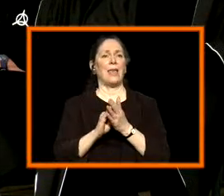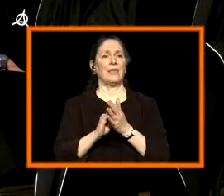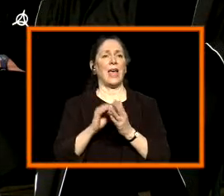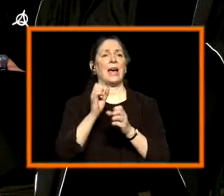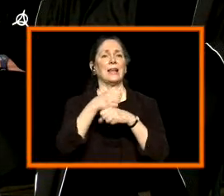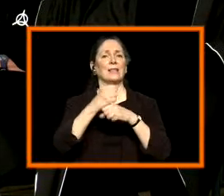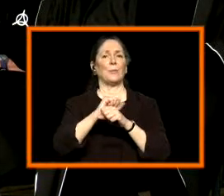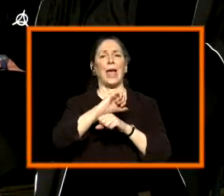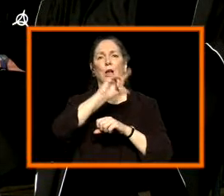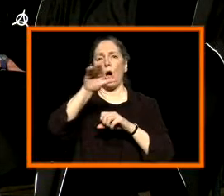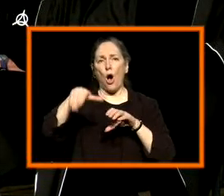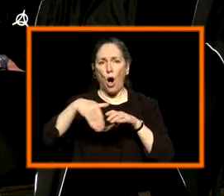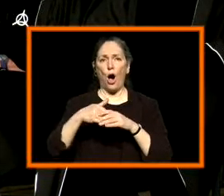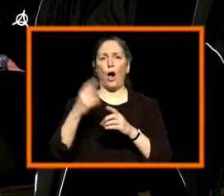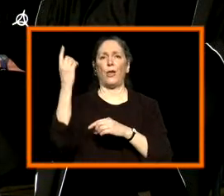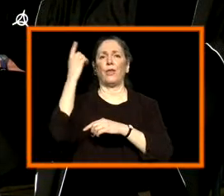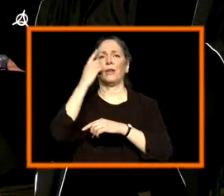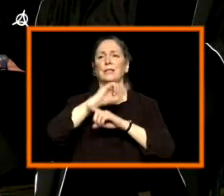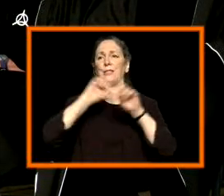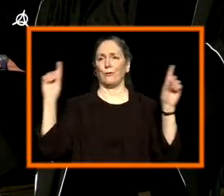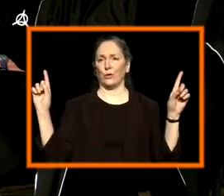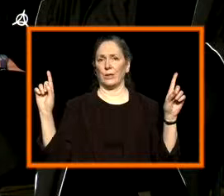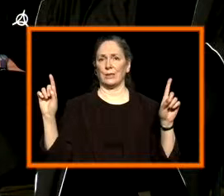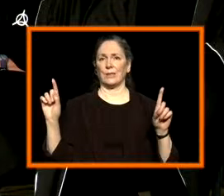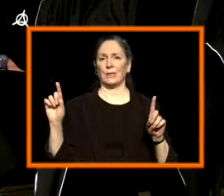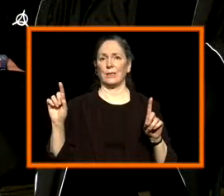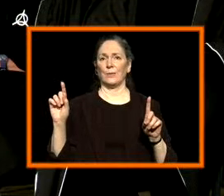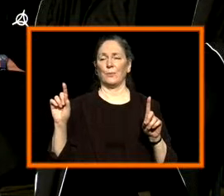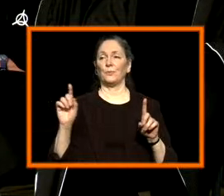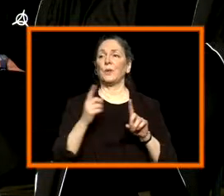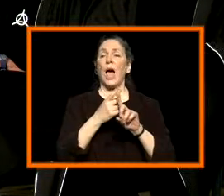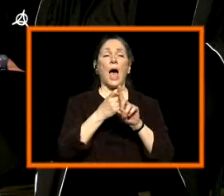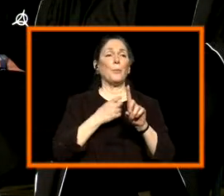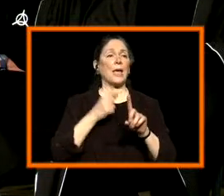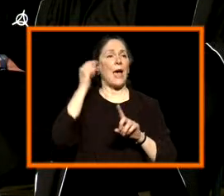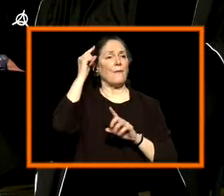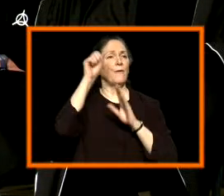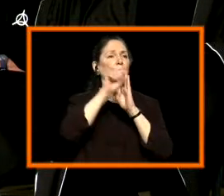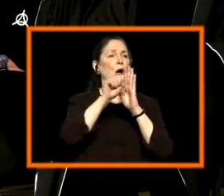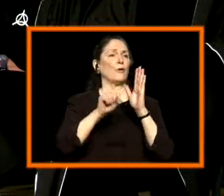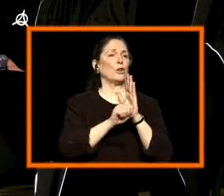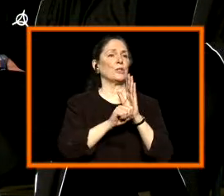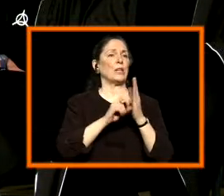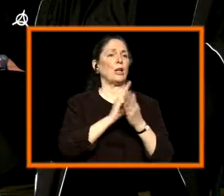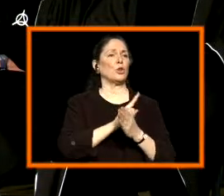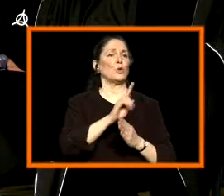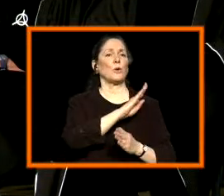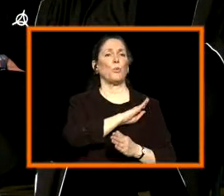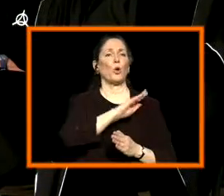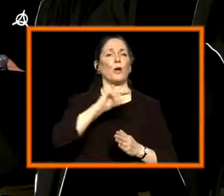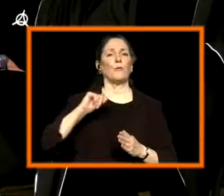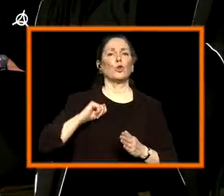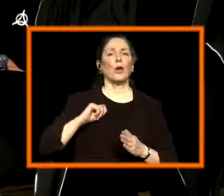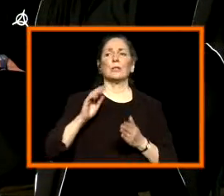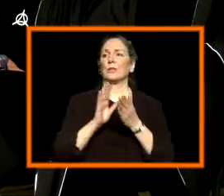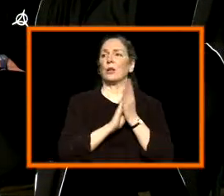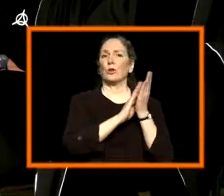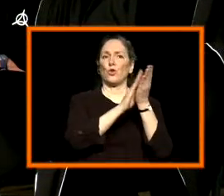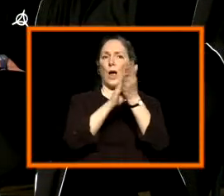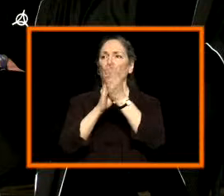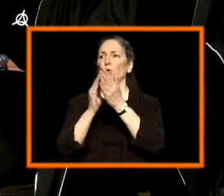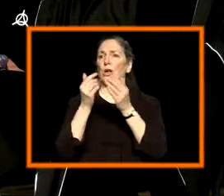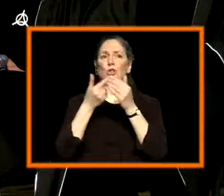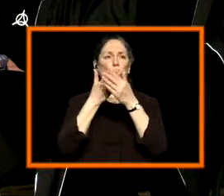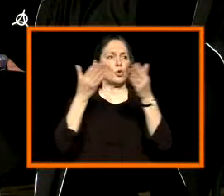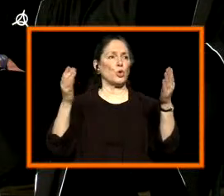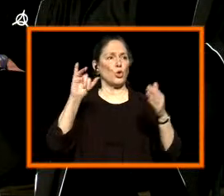made all the difference. On behalf of the Governor's State University Board of Trustees, congratulations